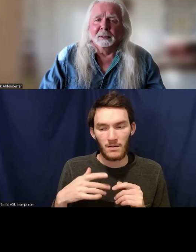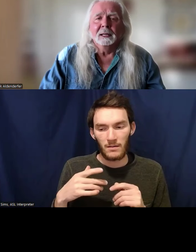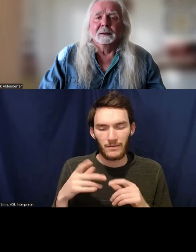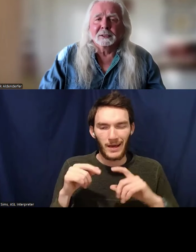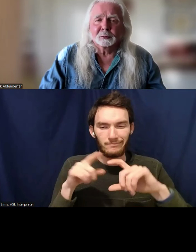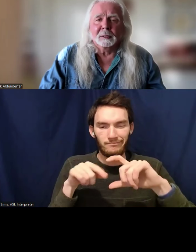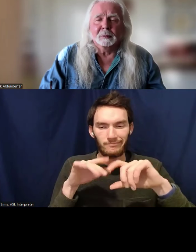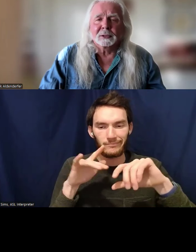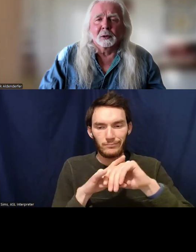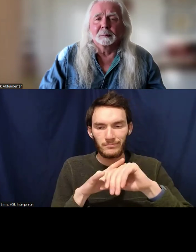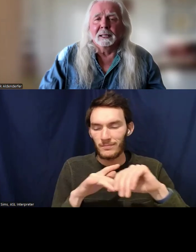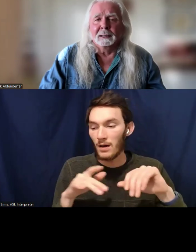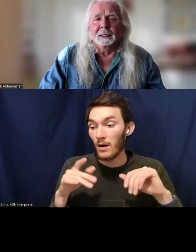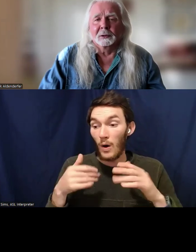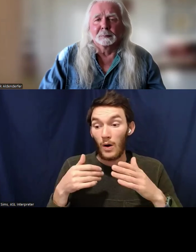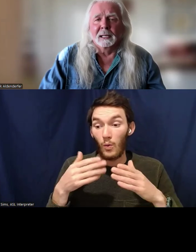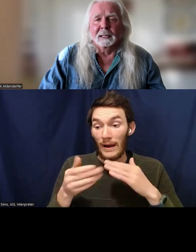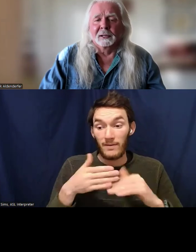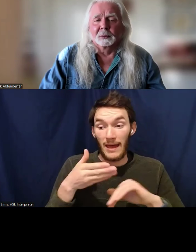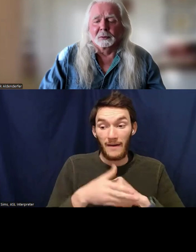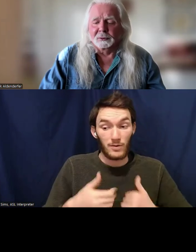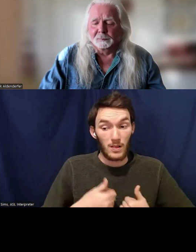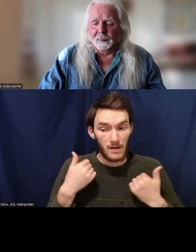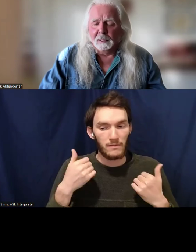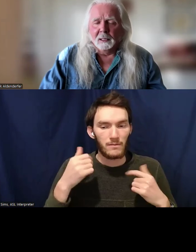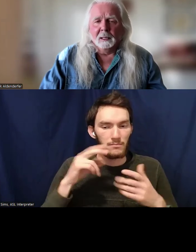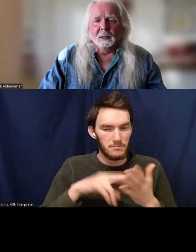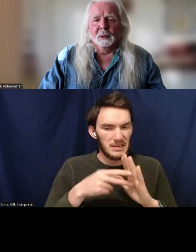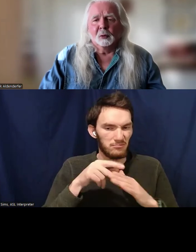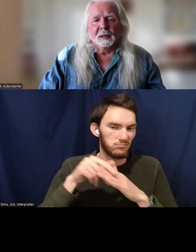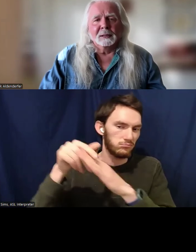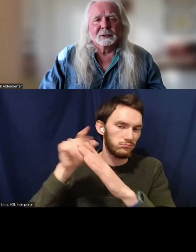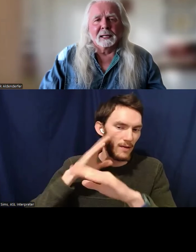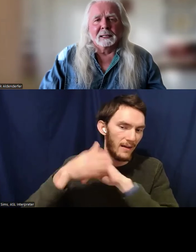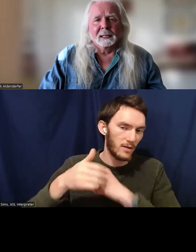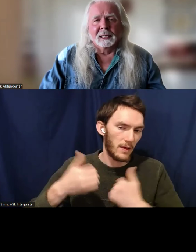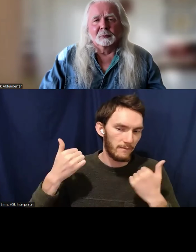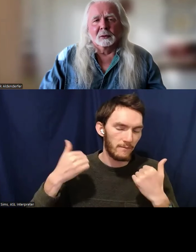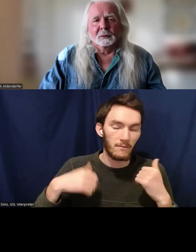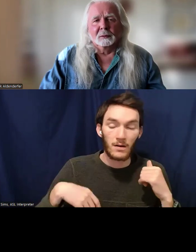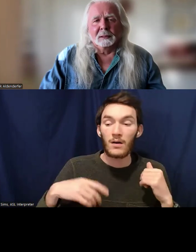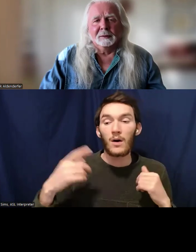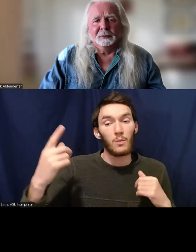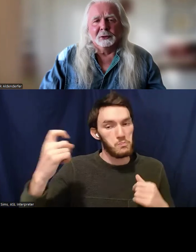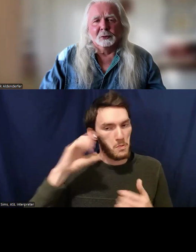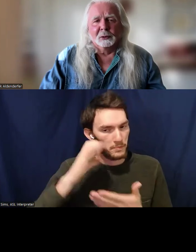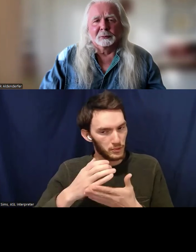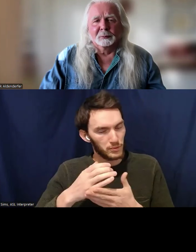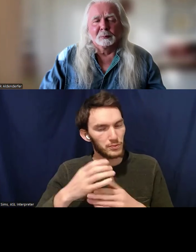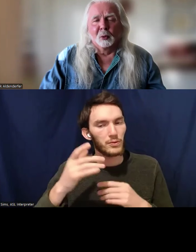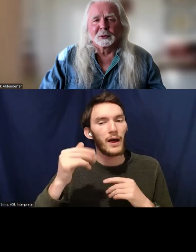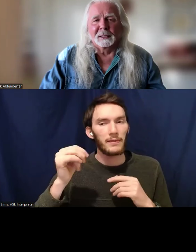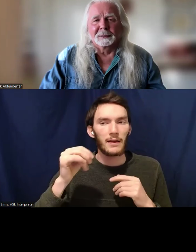for him. This is where he was going, being taken on the back of that horse. One more image then, and I will leave you